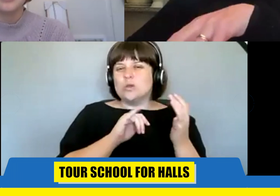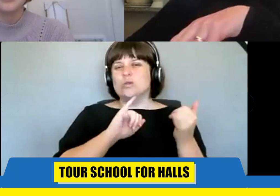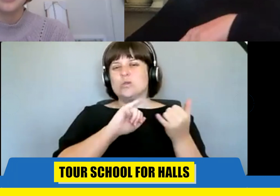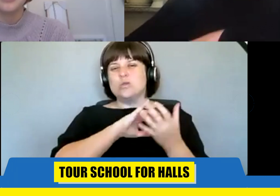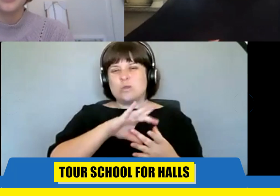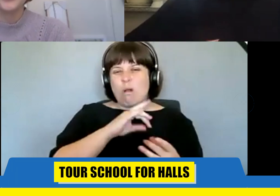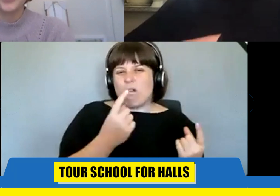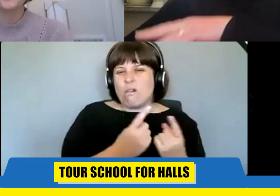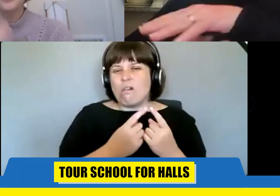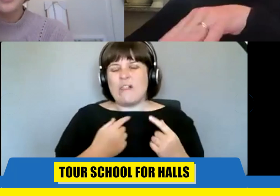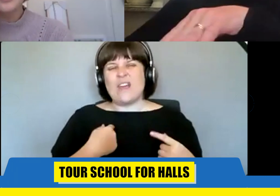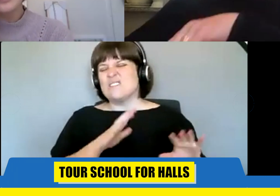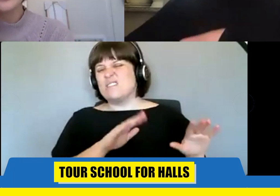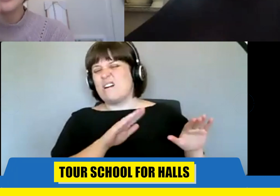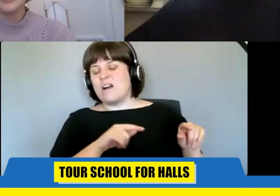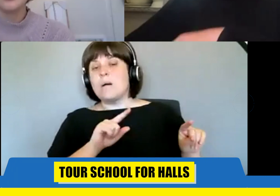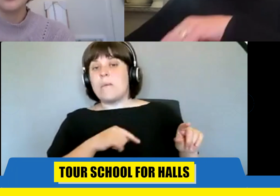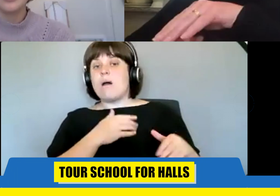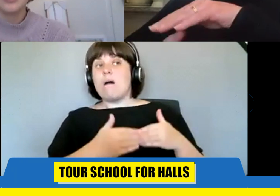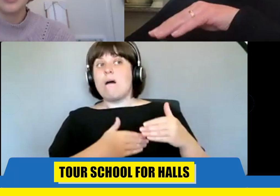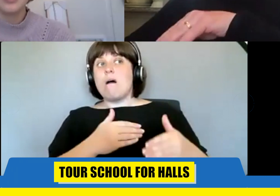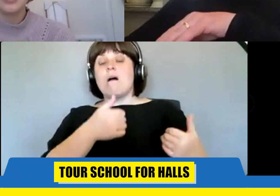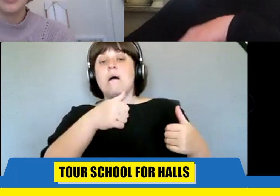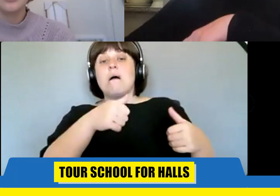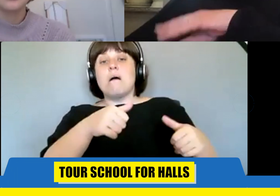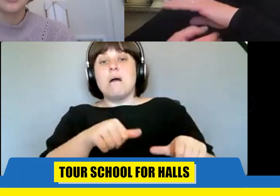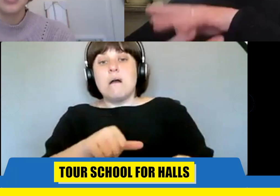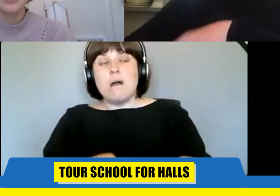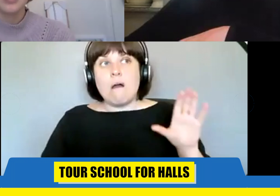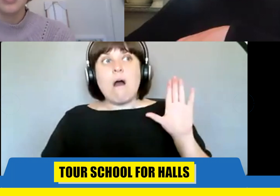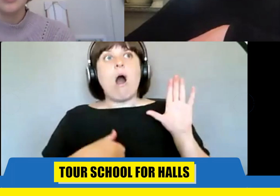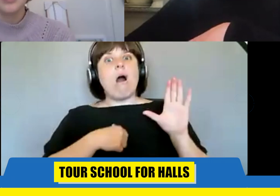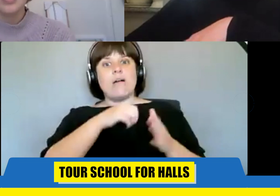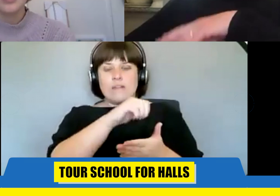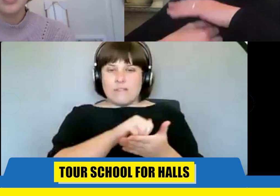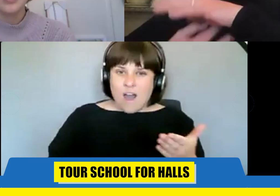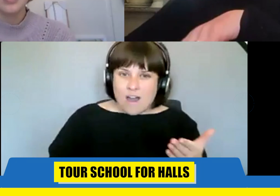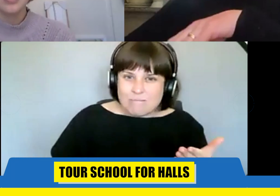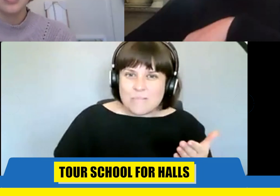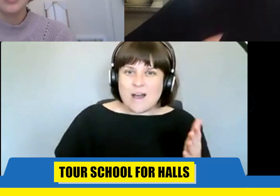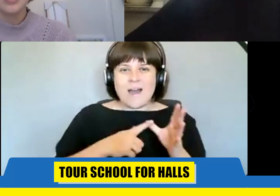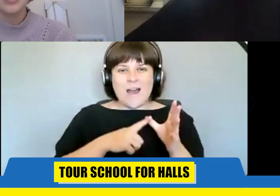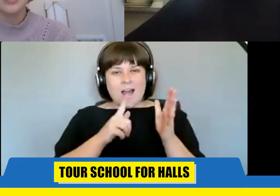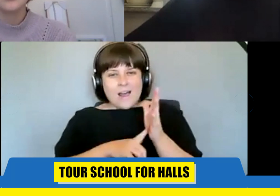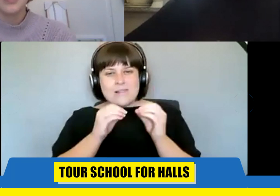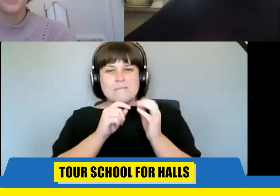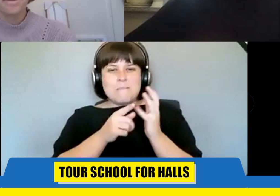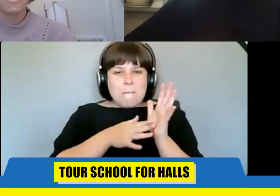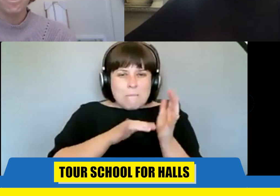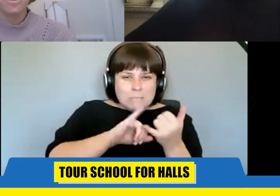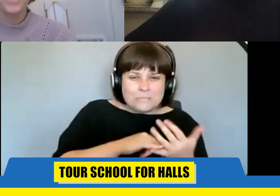they engage and the more new work they hear, the more they, buy the albums, download the stuff, go to